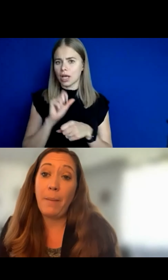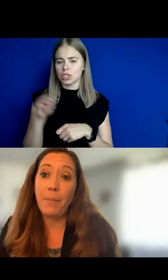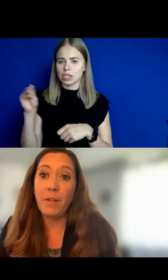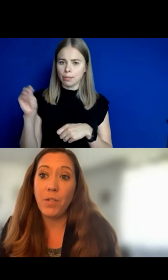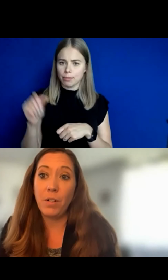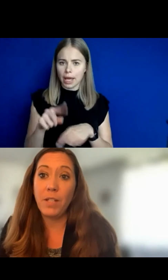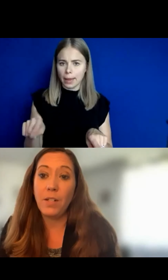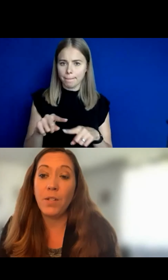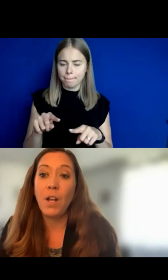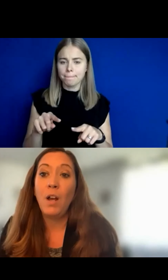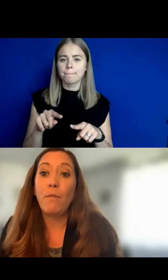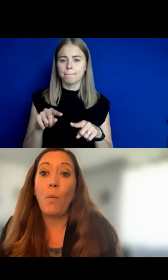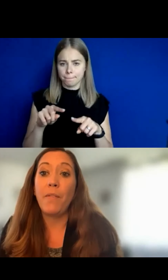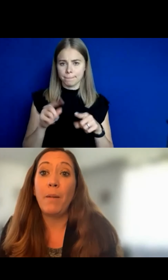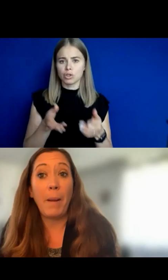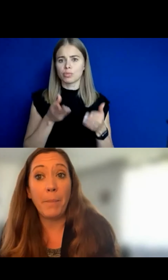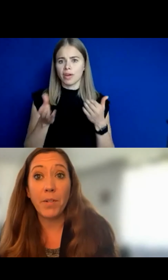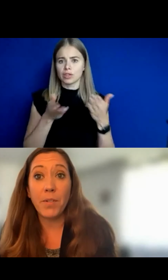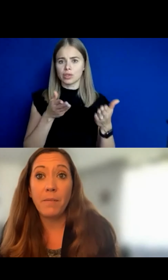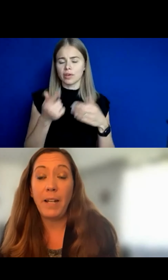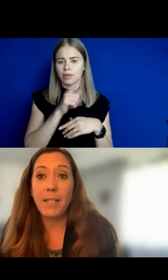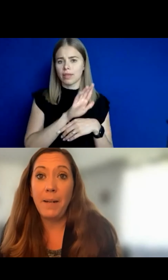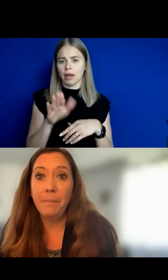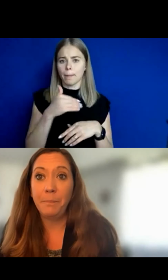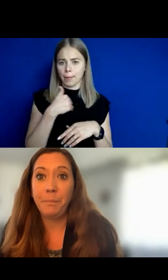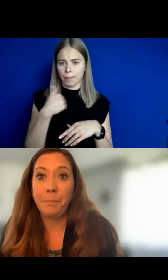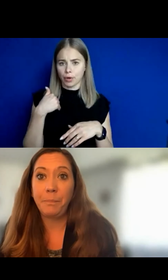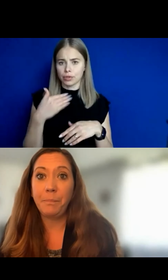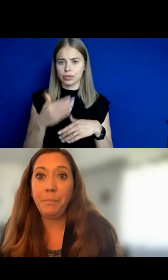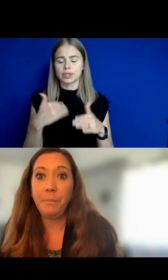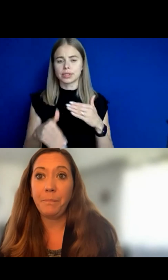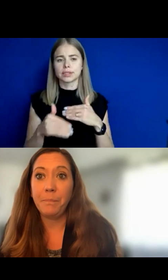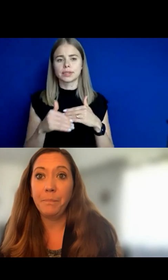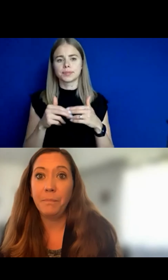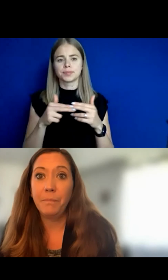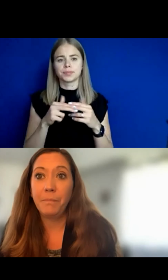provide wraparound services for their members. Next slide.